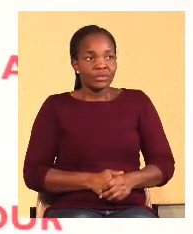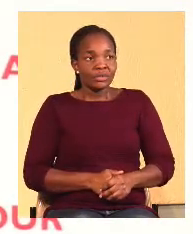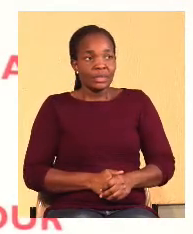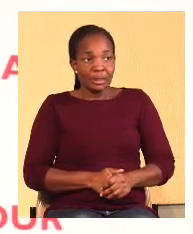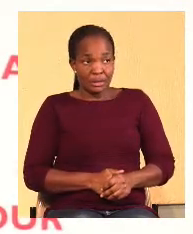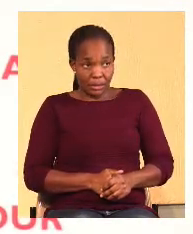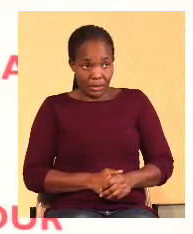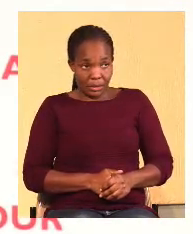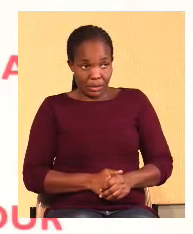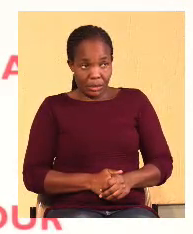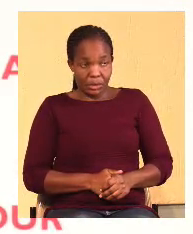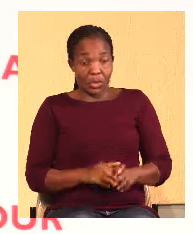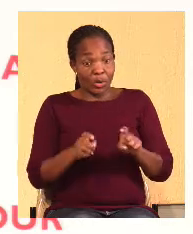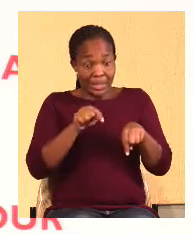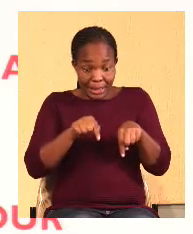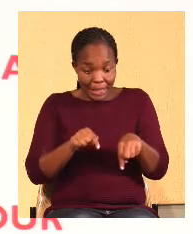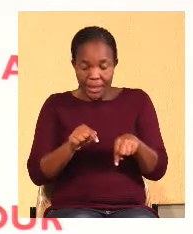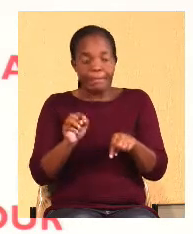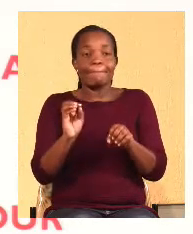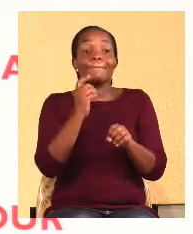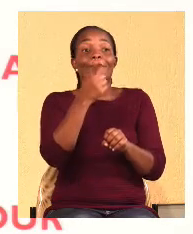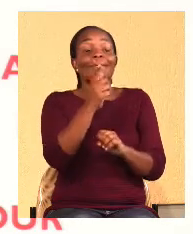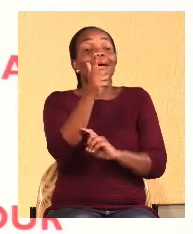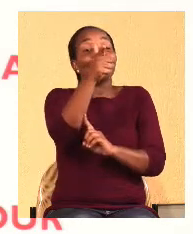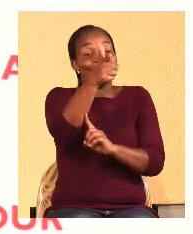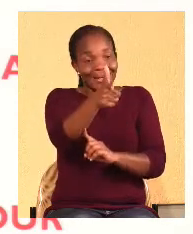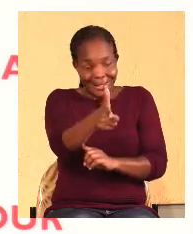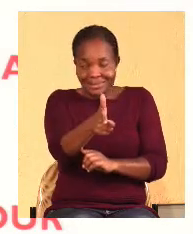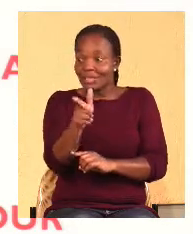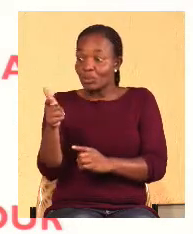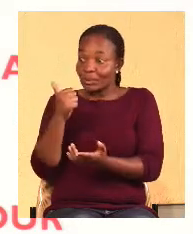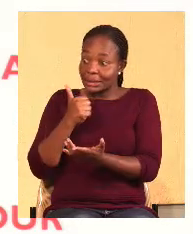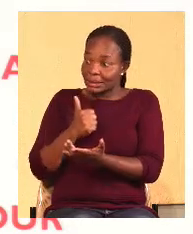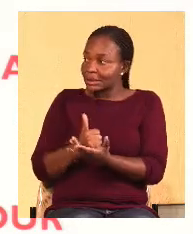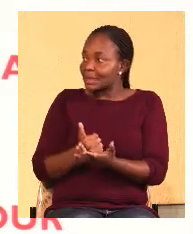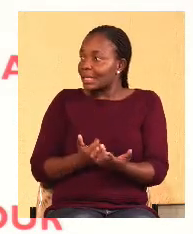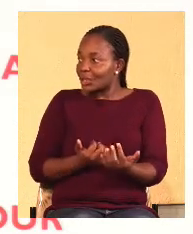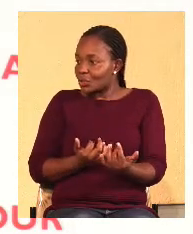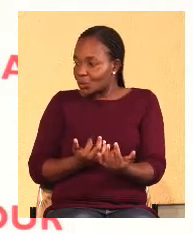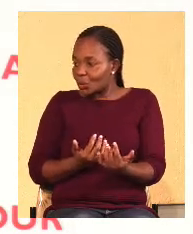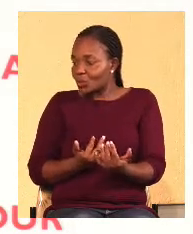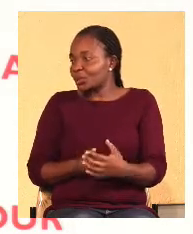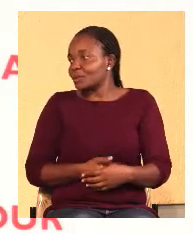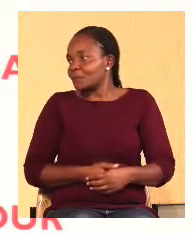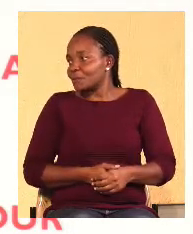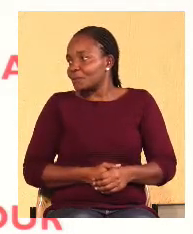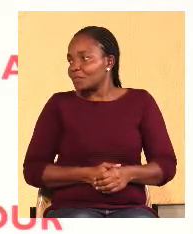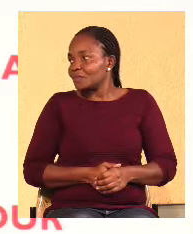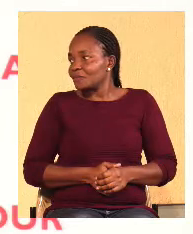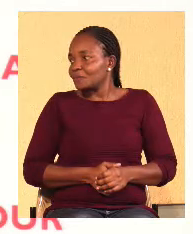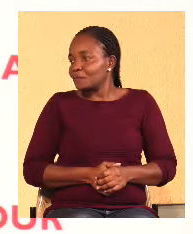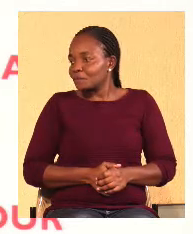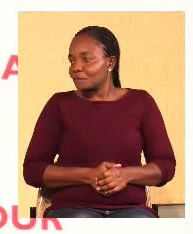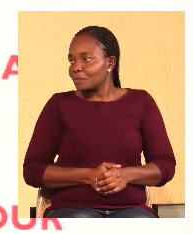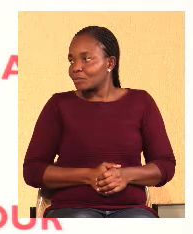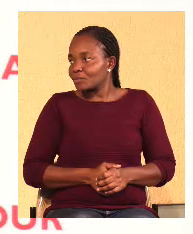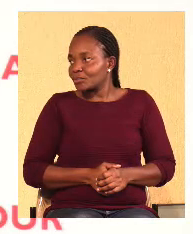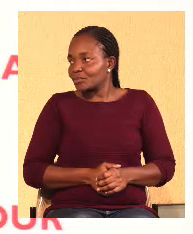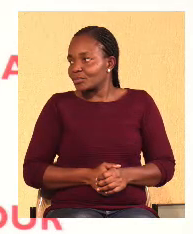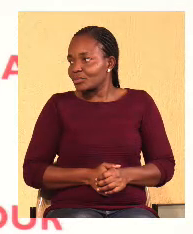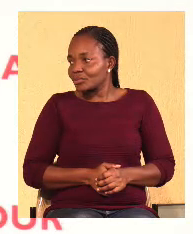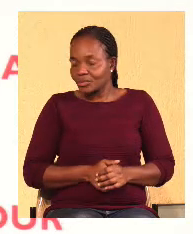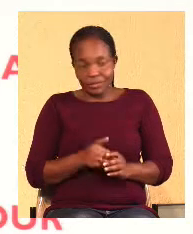we won't be posing questions to you now, but you must be on standby for the questions to be posed later. We will now ask